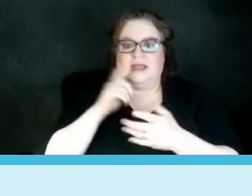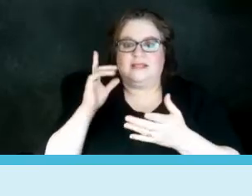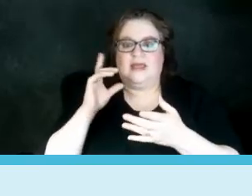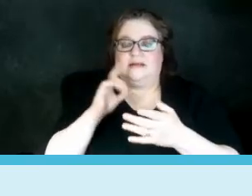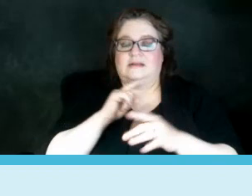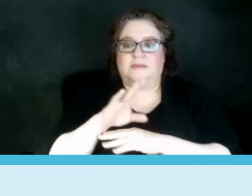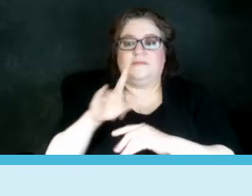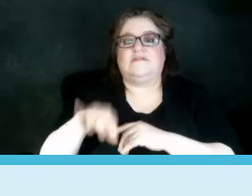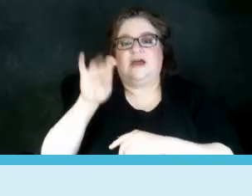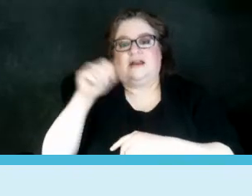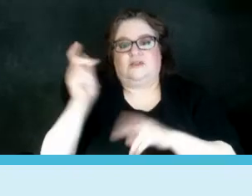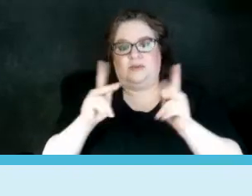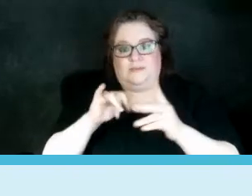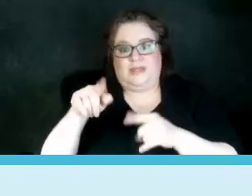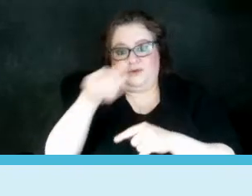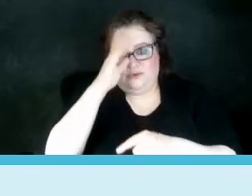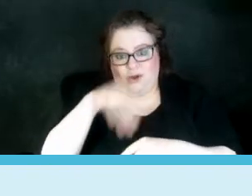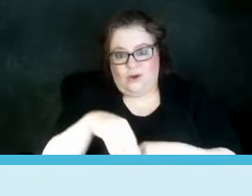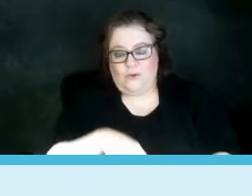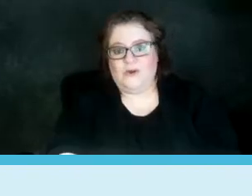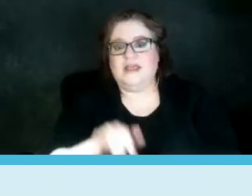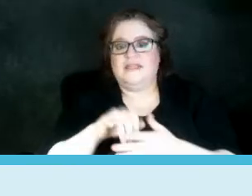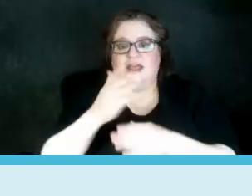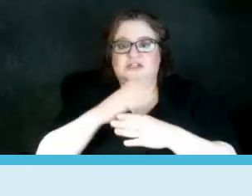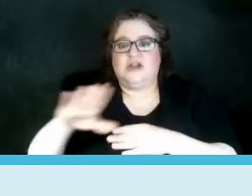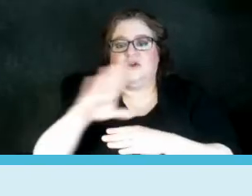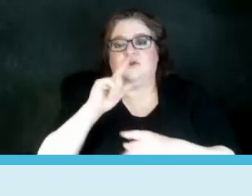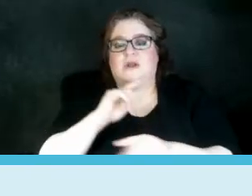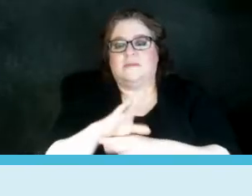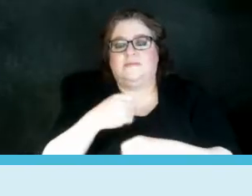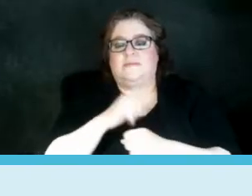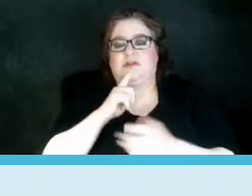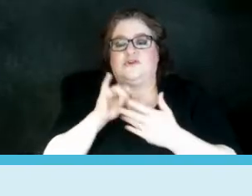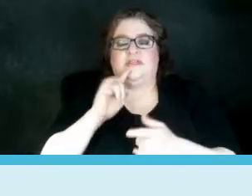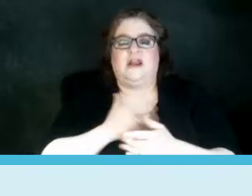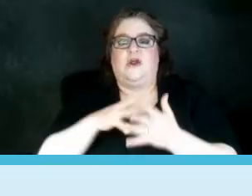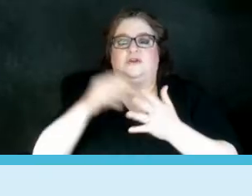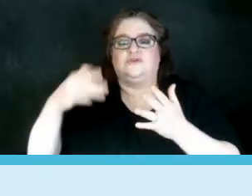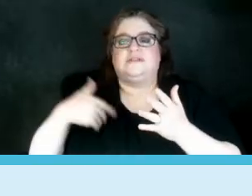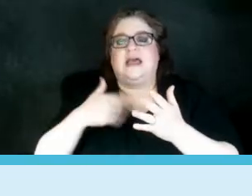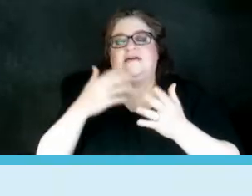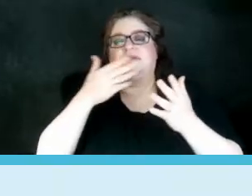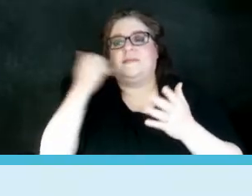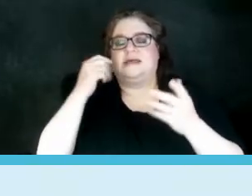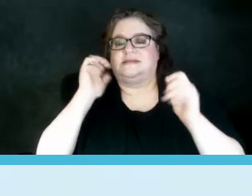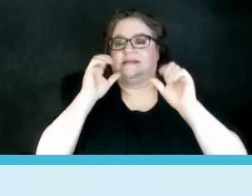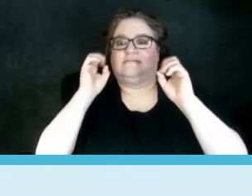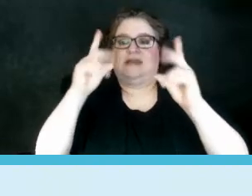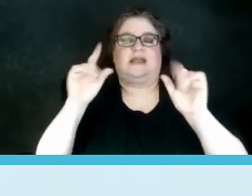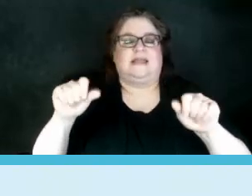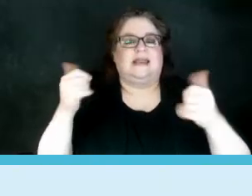find others that that share your commitment to making sure our students have the best education that they can